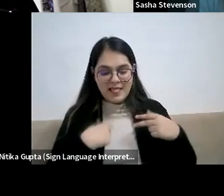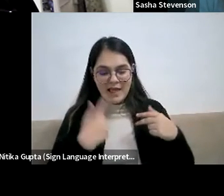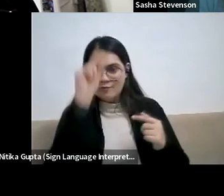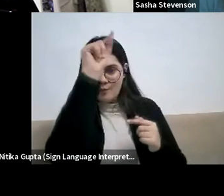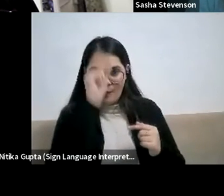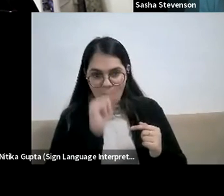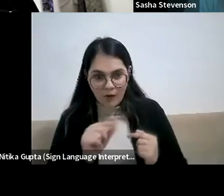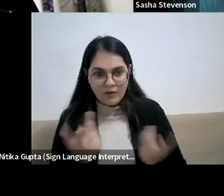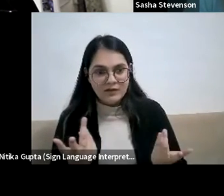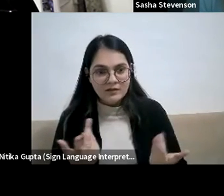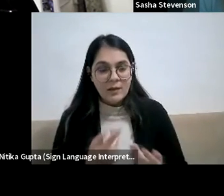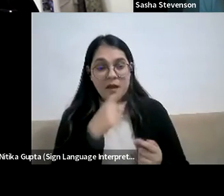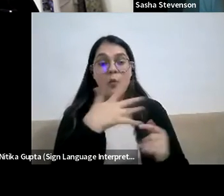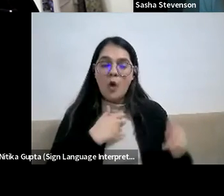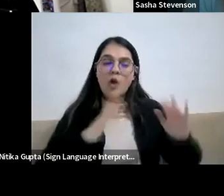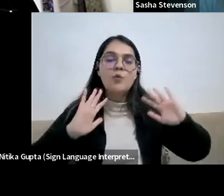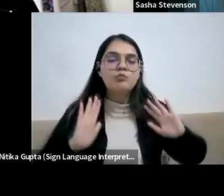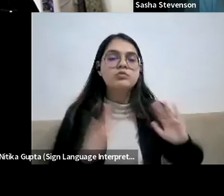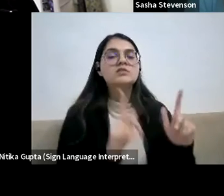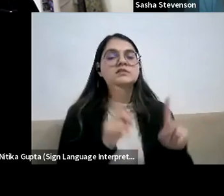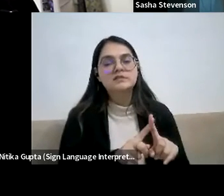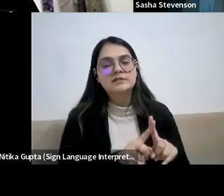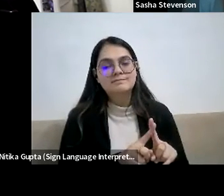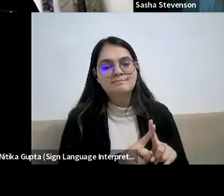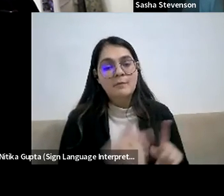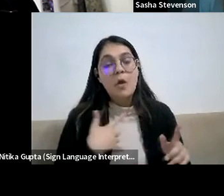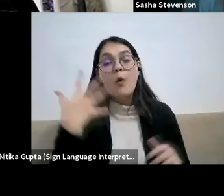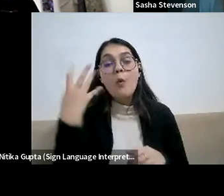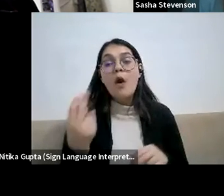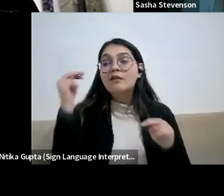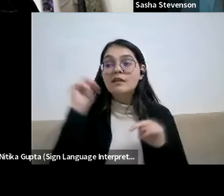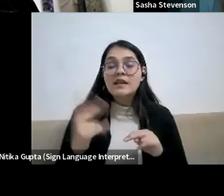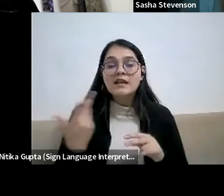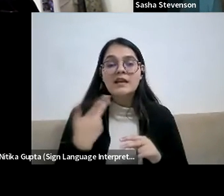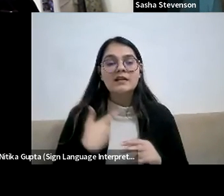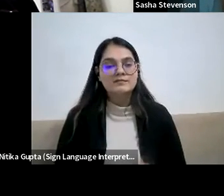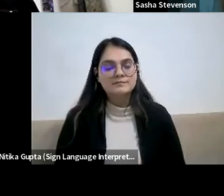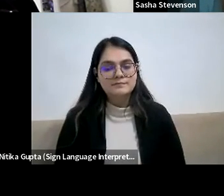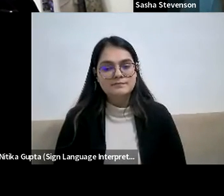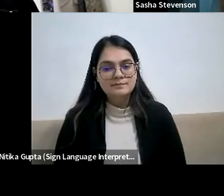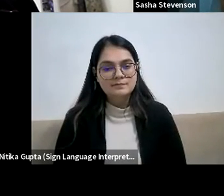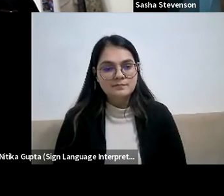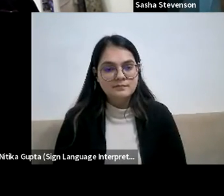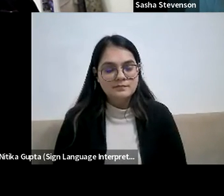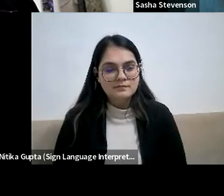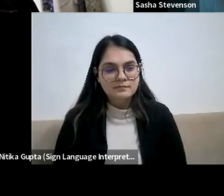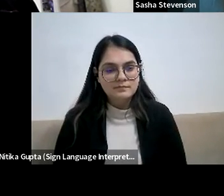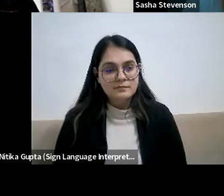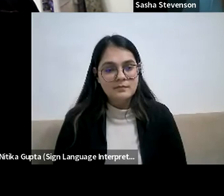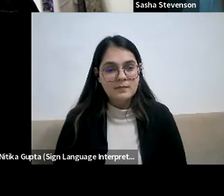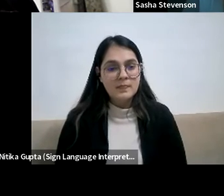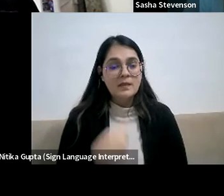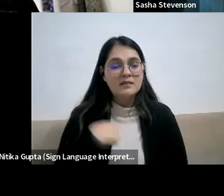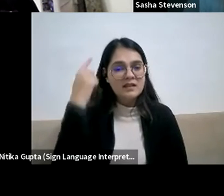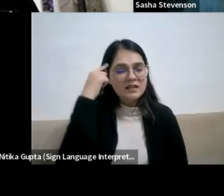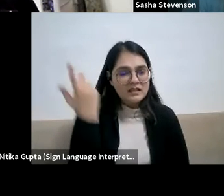to push forward what we want when it comes to inclusive governance. But I think